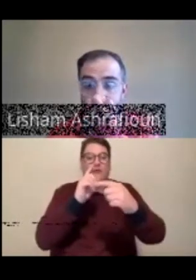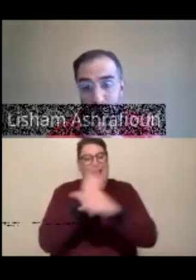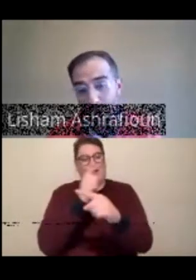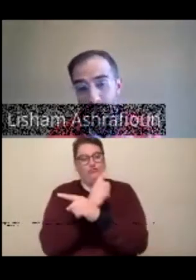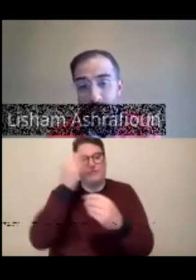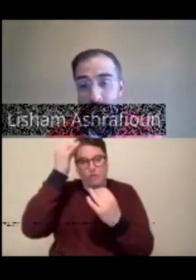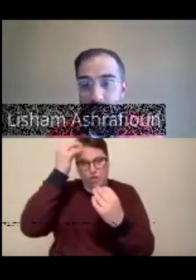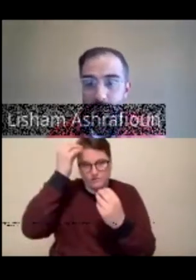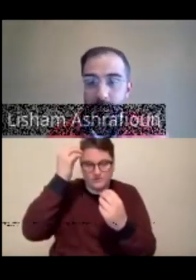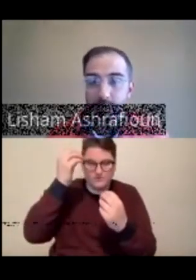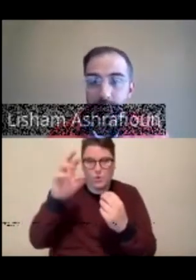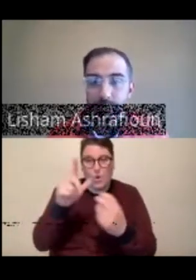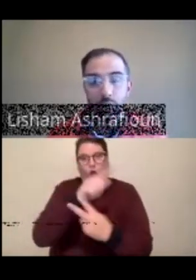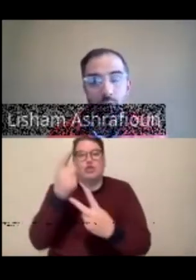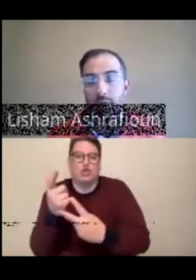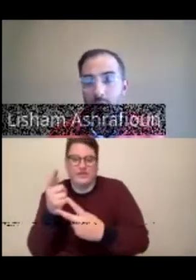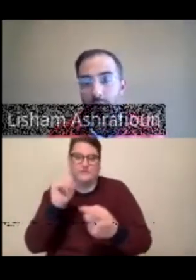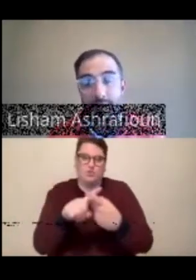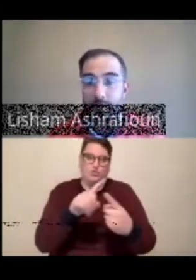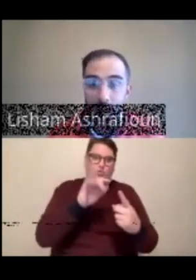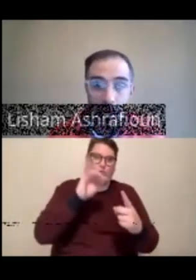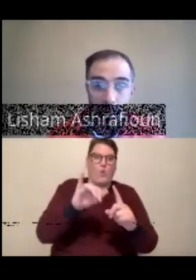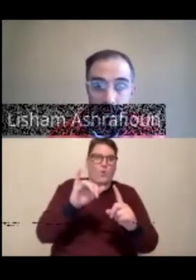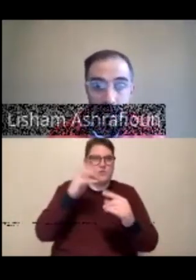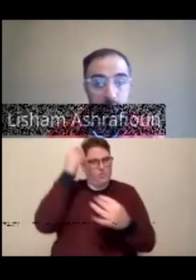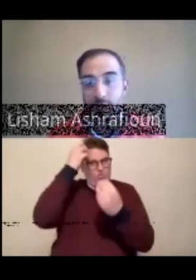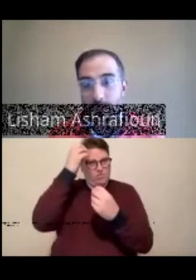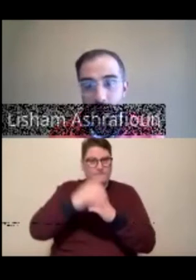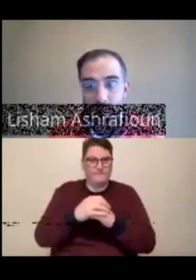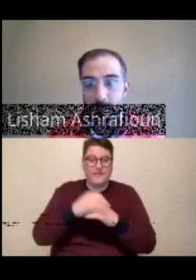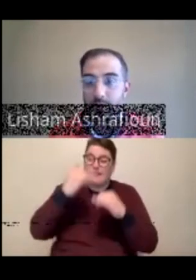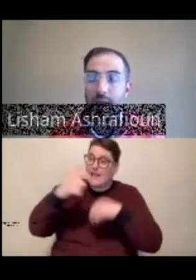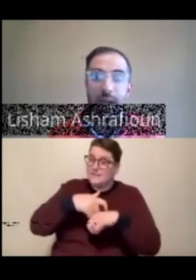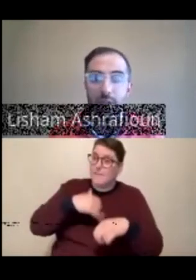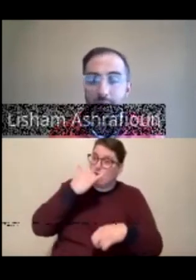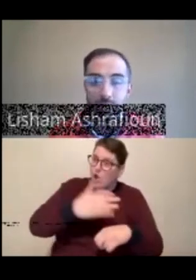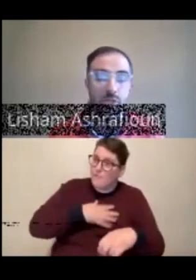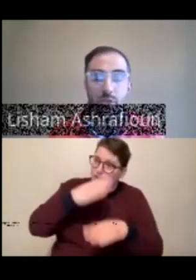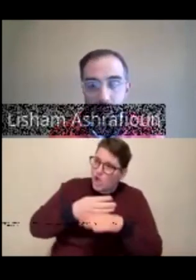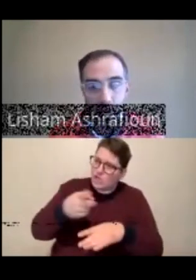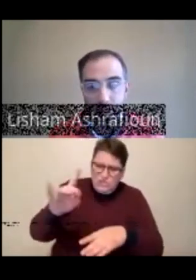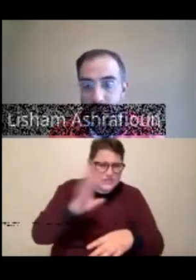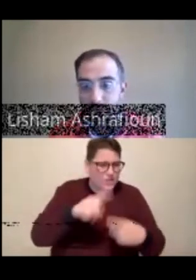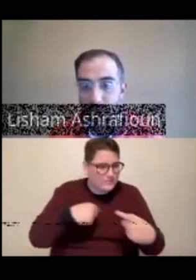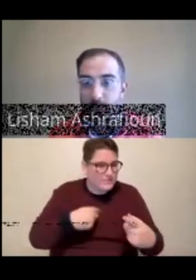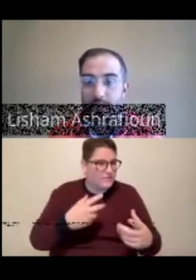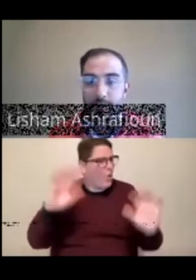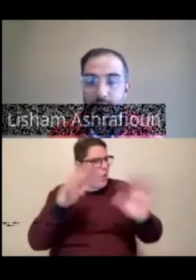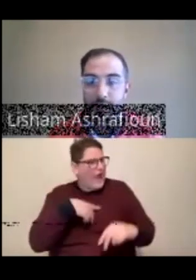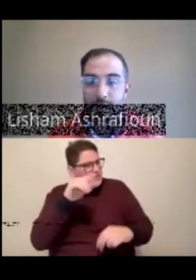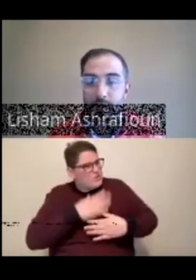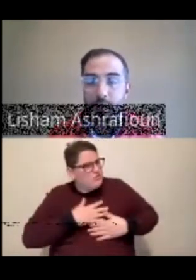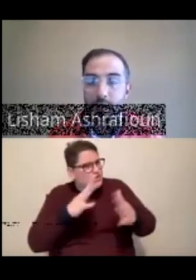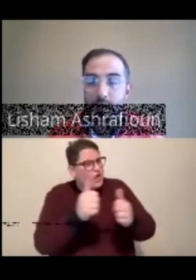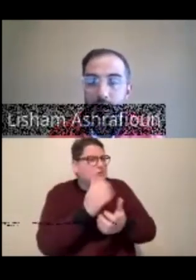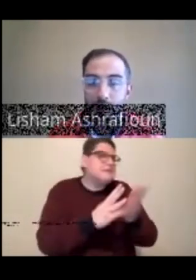thoughts or alternatives to these. So, last time I called my daughter and she talked to me, or I actually enjoyed talking to some people from time to